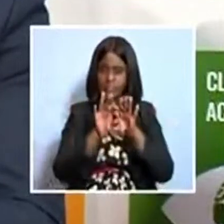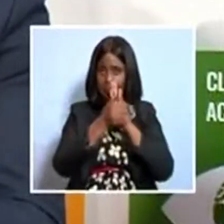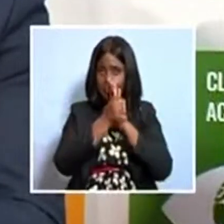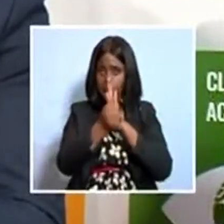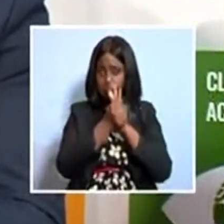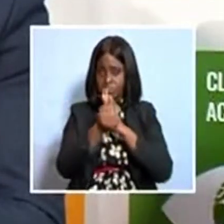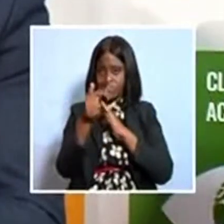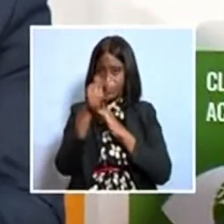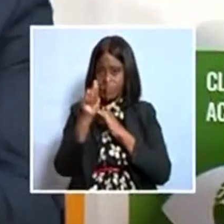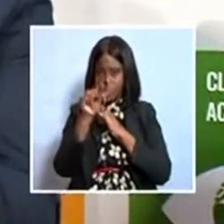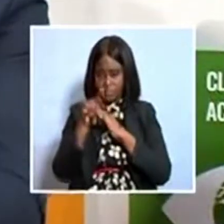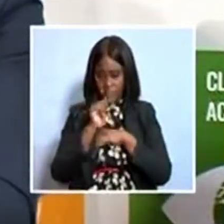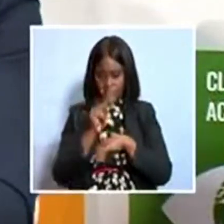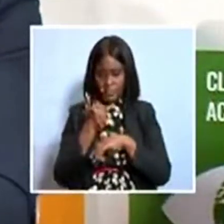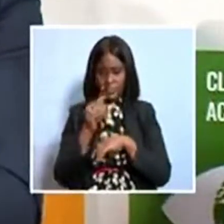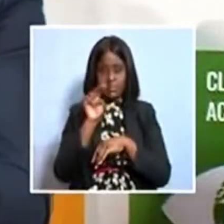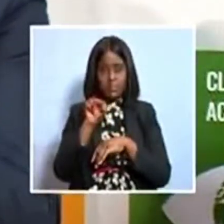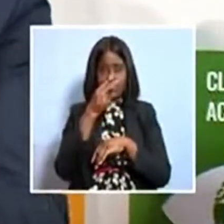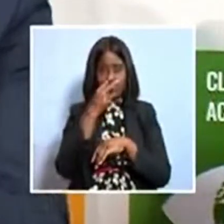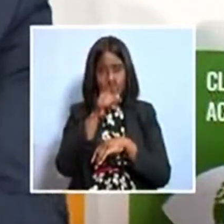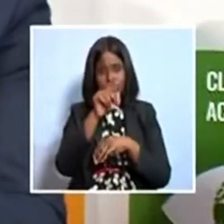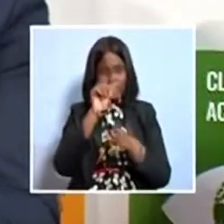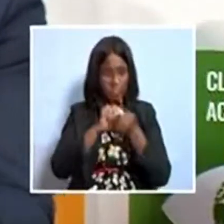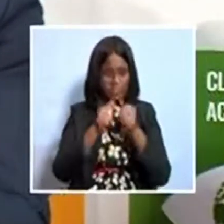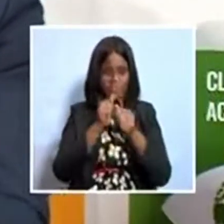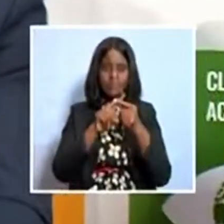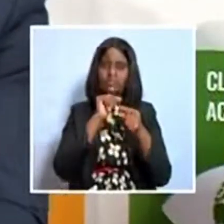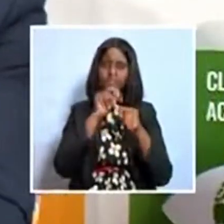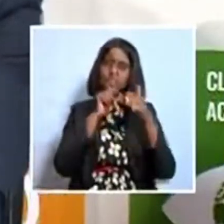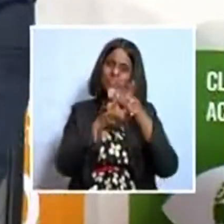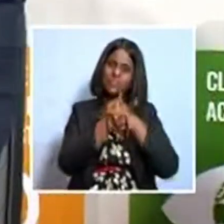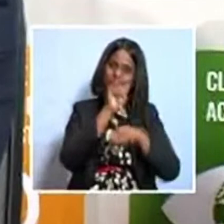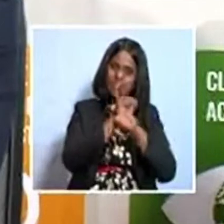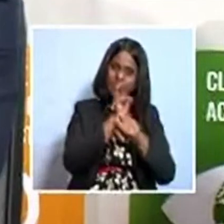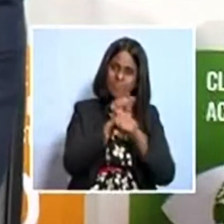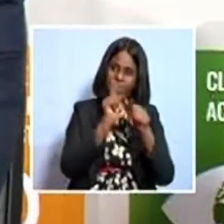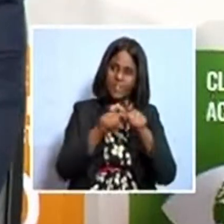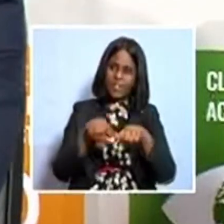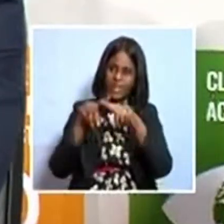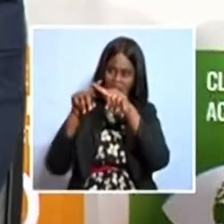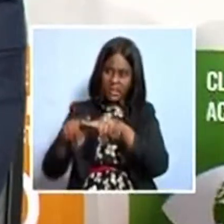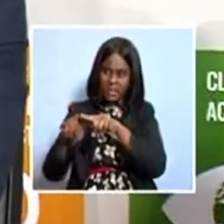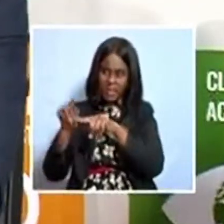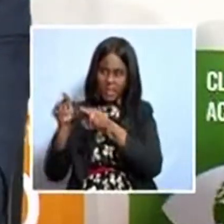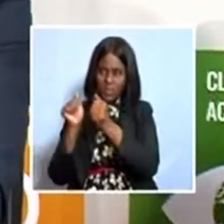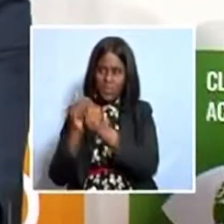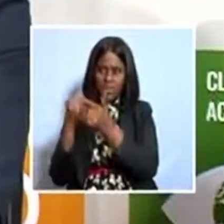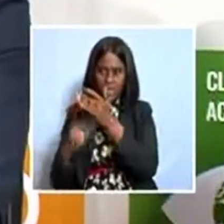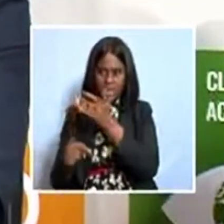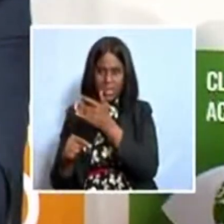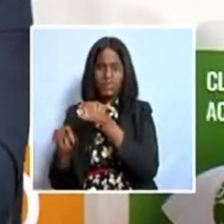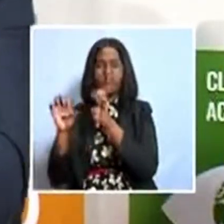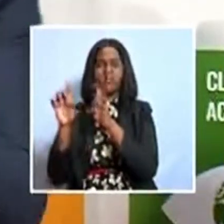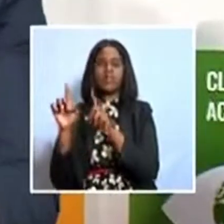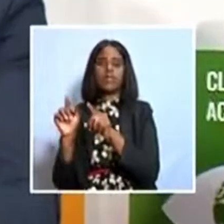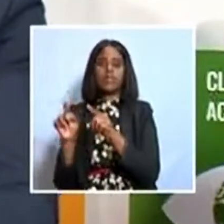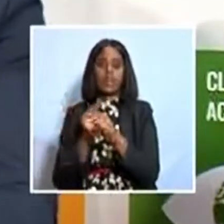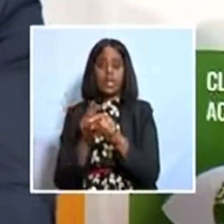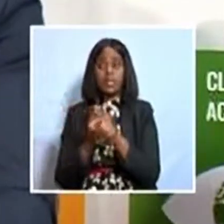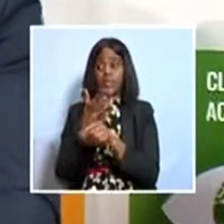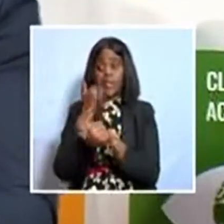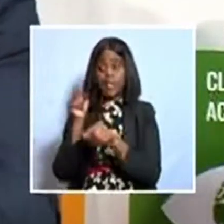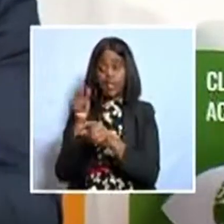of all. We can look at the problem that they're not being employed, but I think the problem lies with their education. So first of all, we have addressed